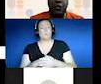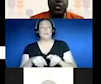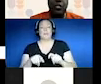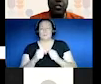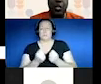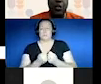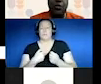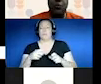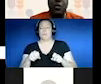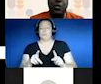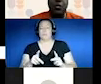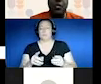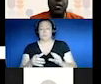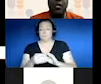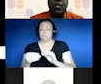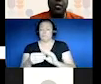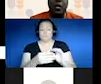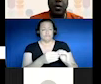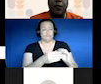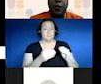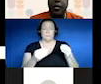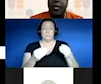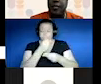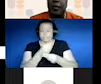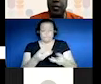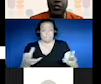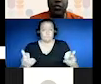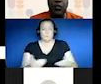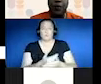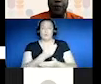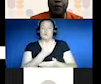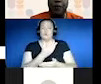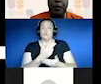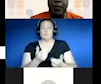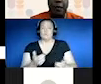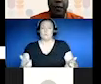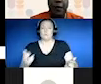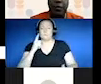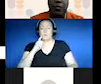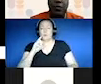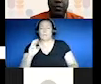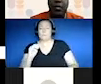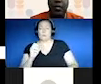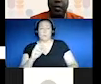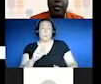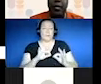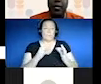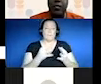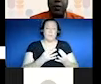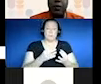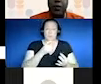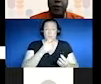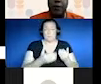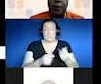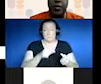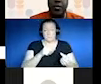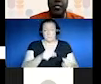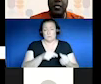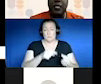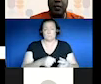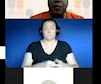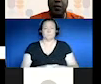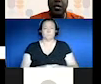an opportunity to share new resources for a case manager or for a family that might be struggling. So